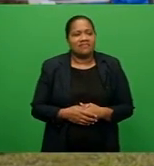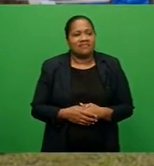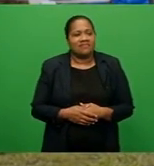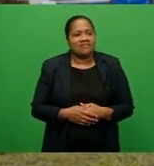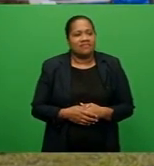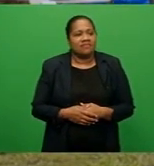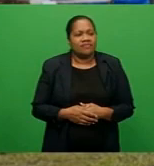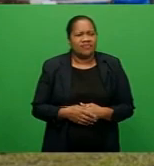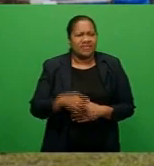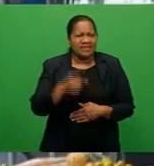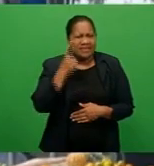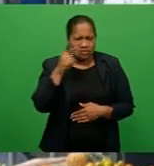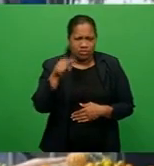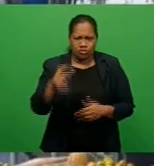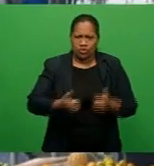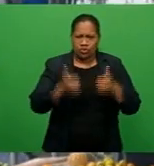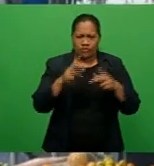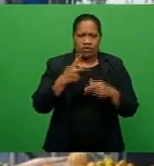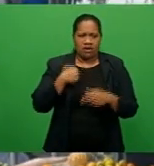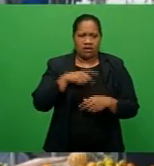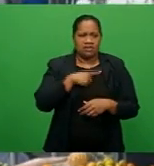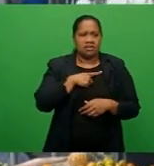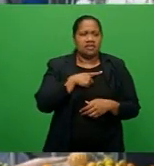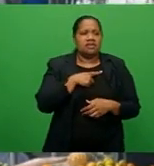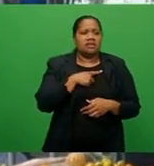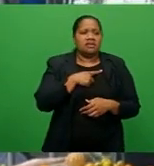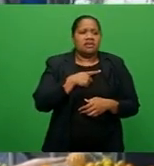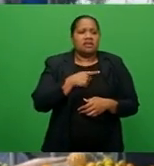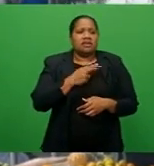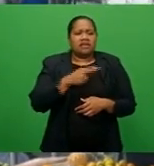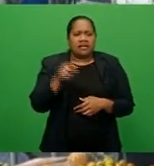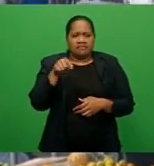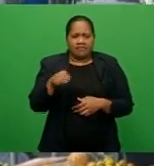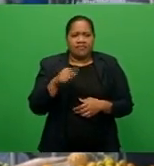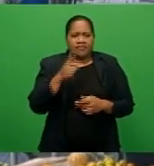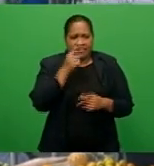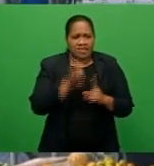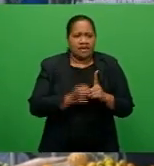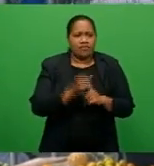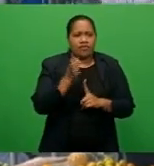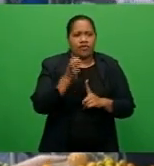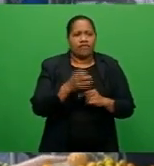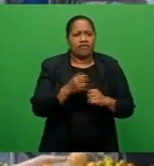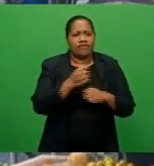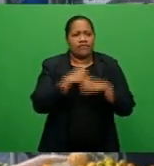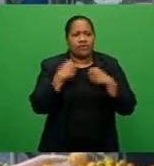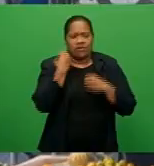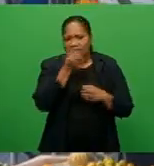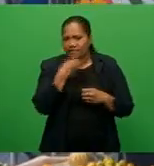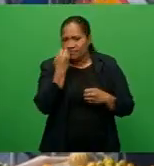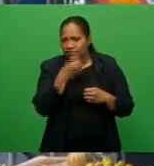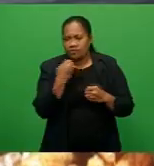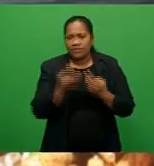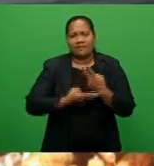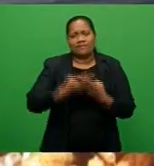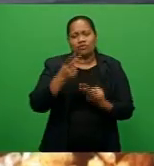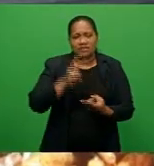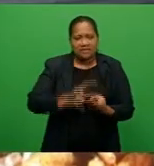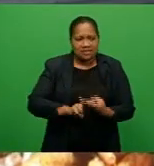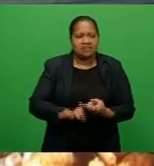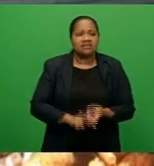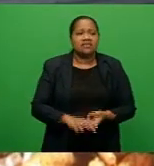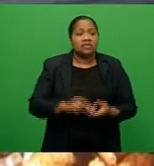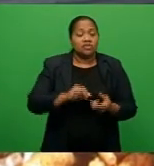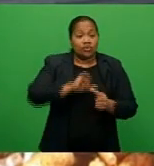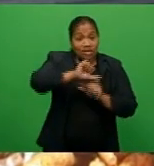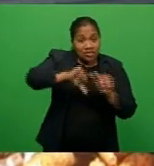it will be good for us, so we can improve our foods and fruits. The